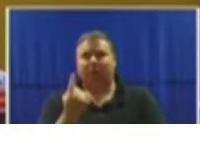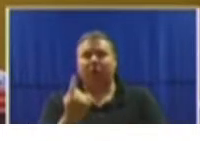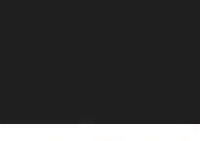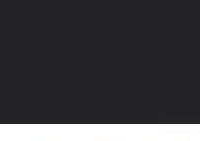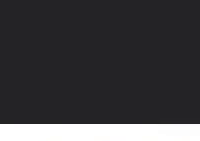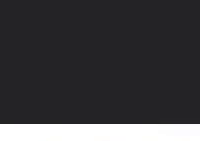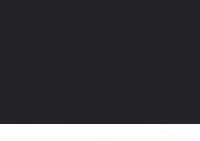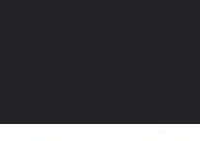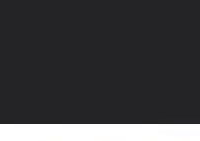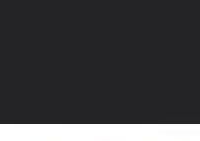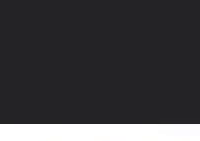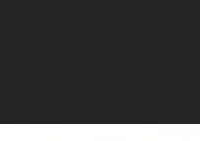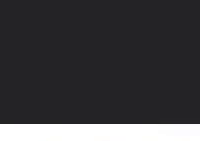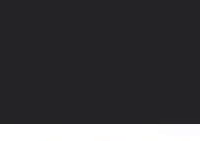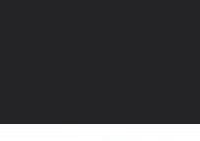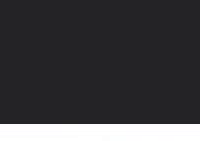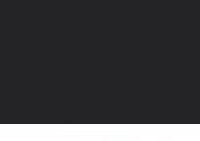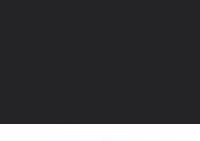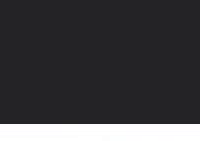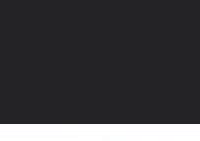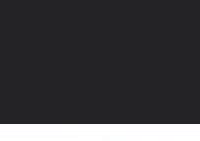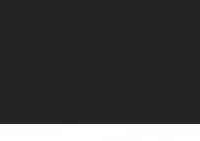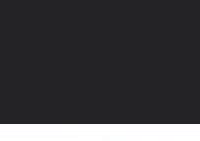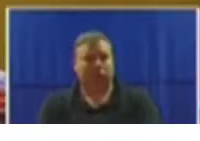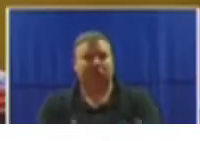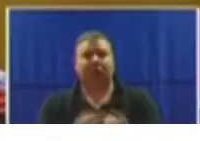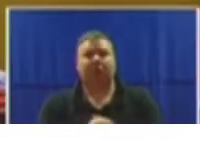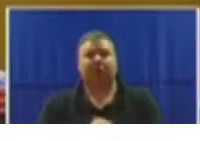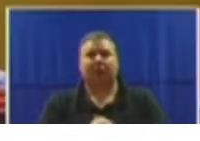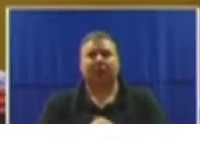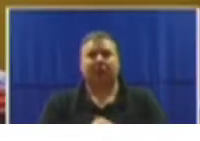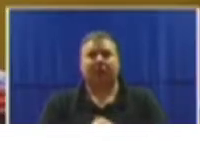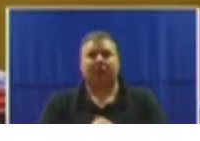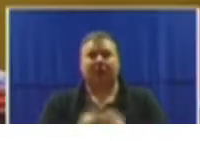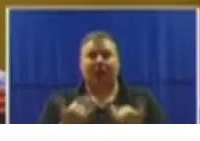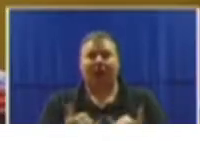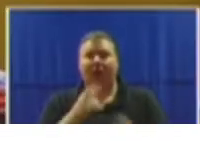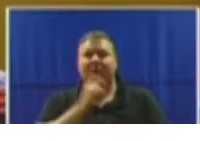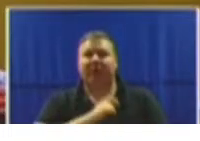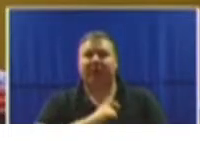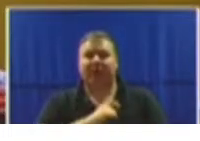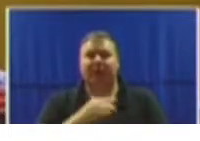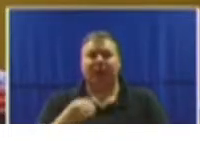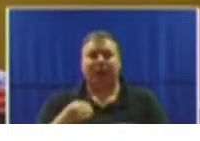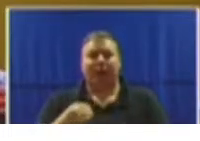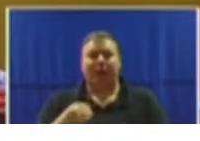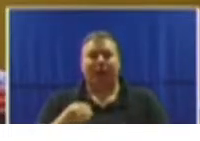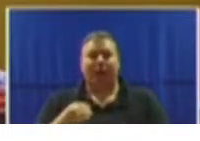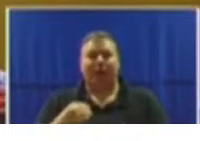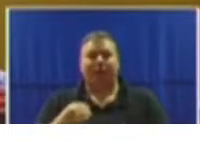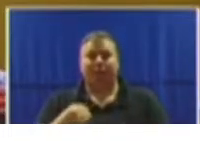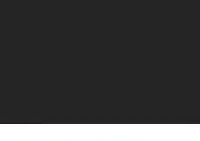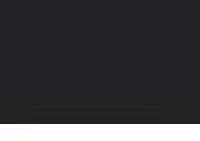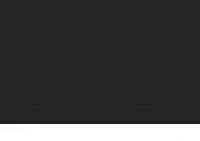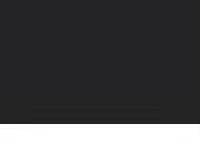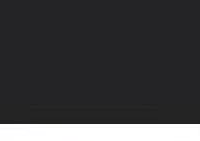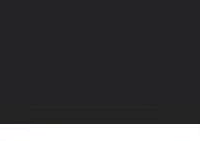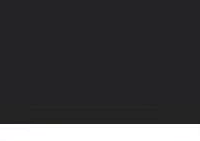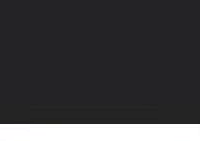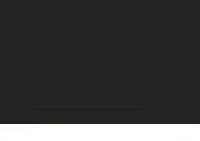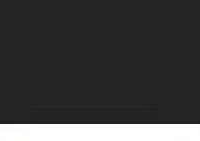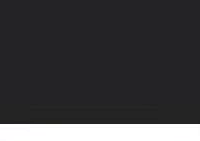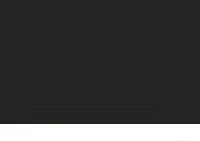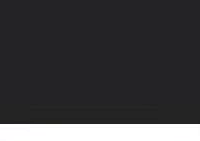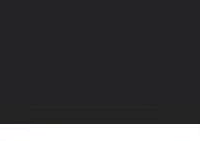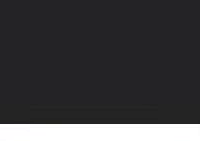concerned in view of the fact that the member has declined to move the motion. There is,